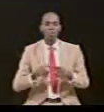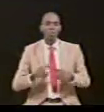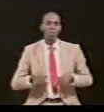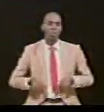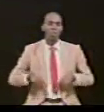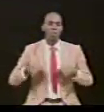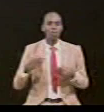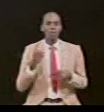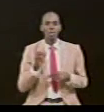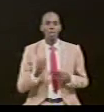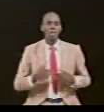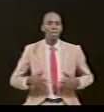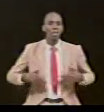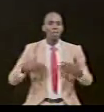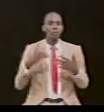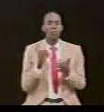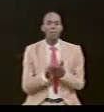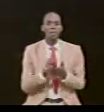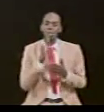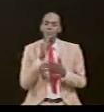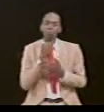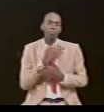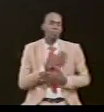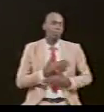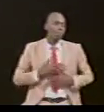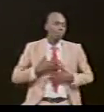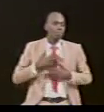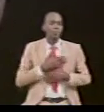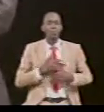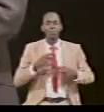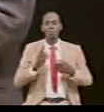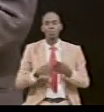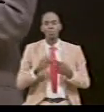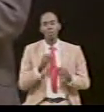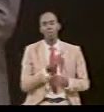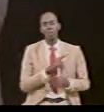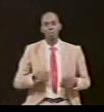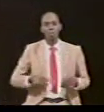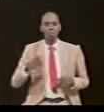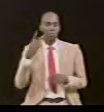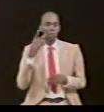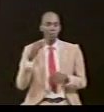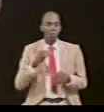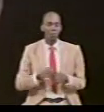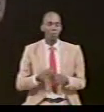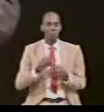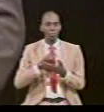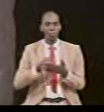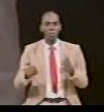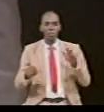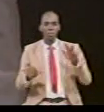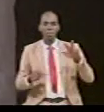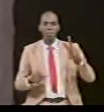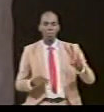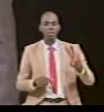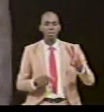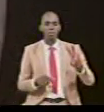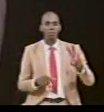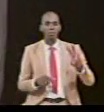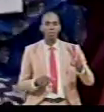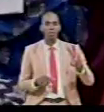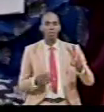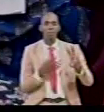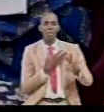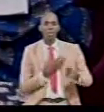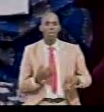a life that is pleasing unto the Lord. Look at verse 36. In verse 36, and they